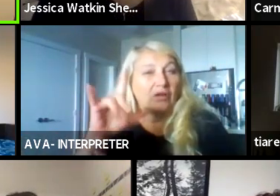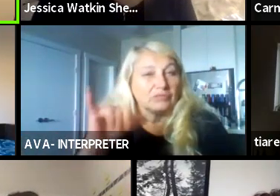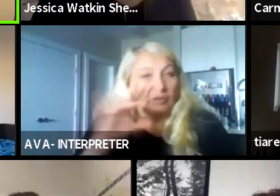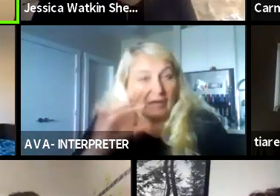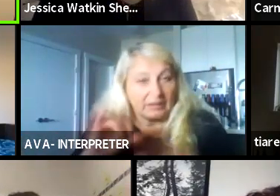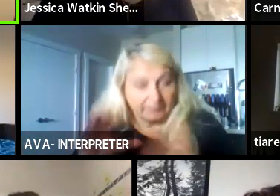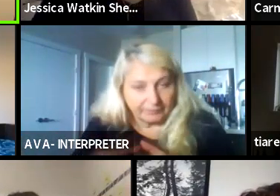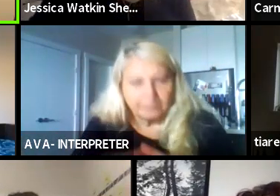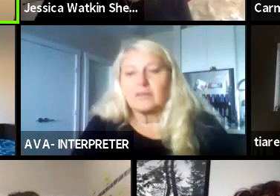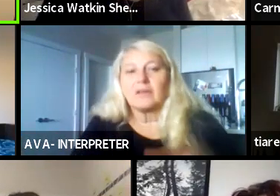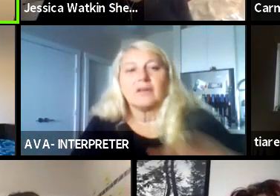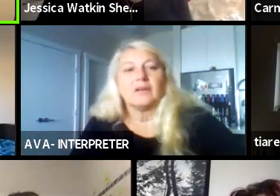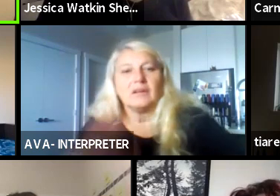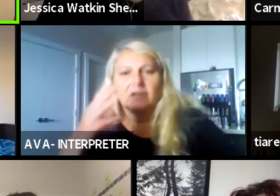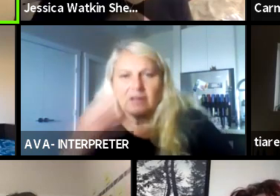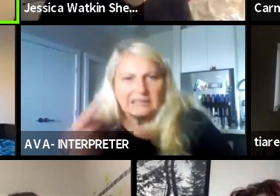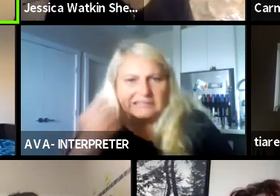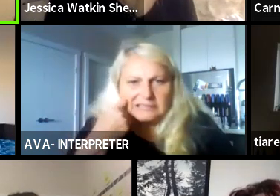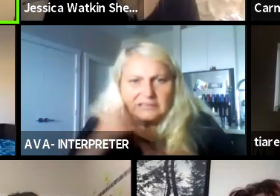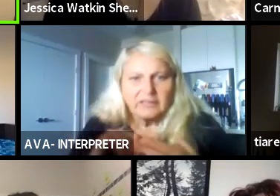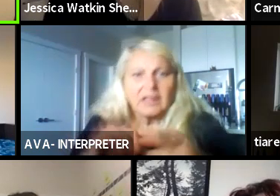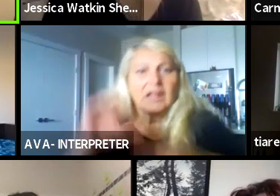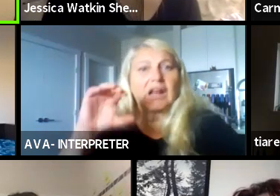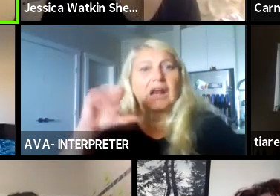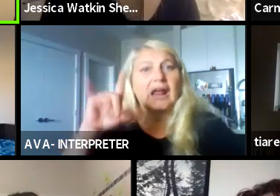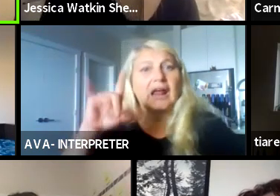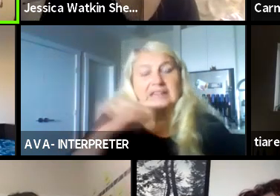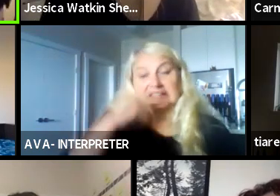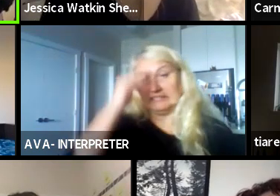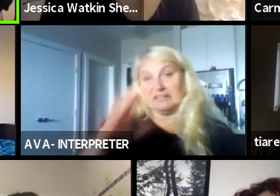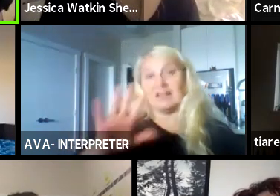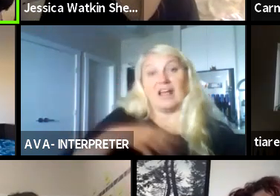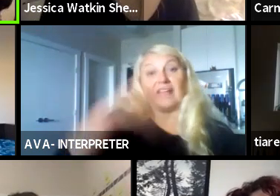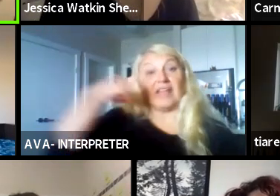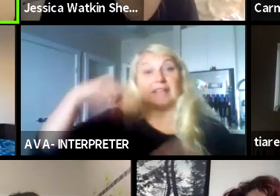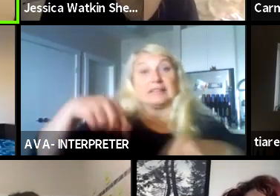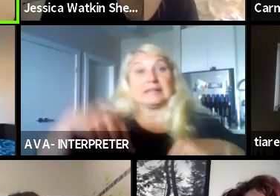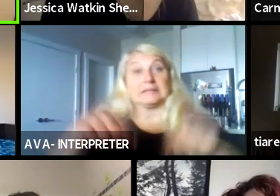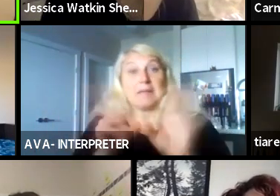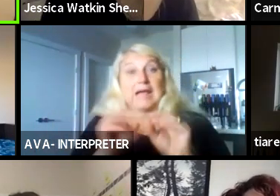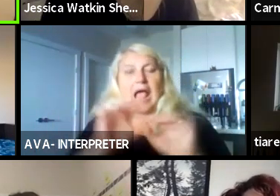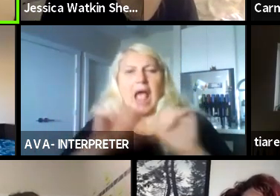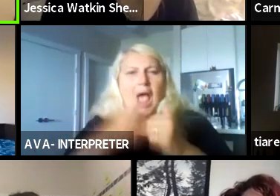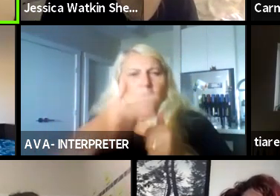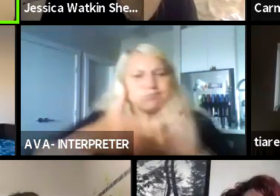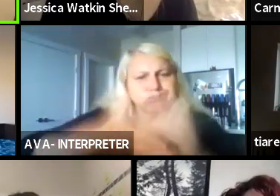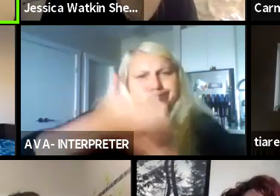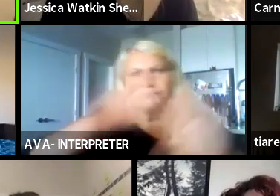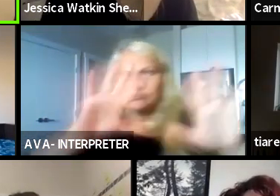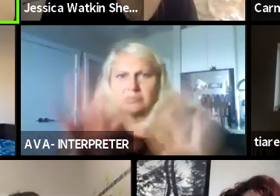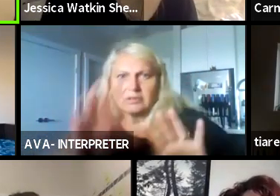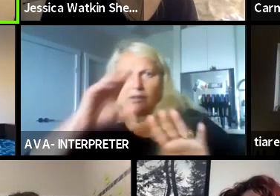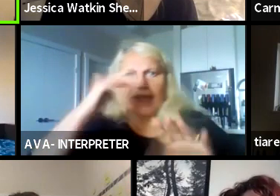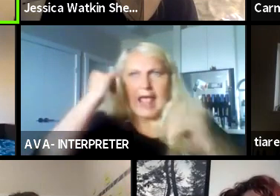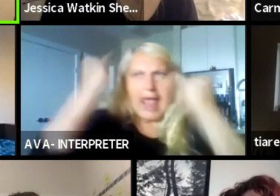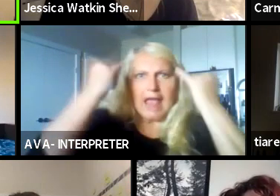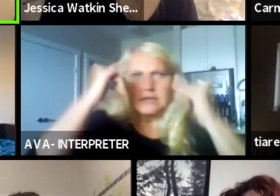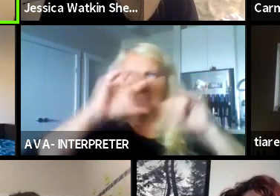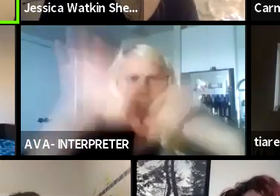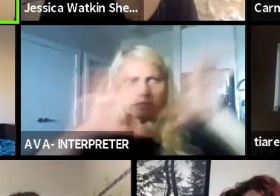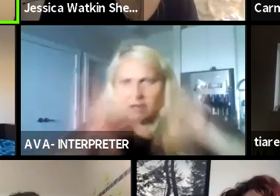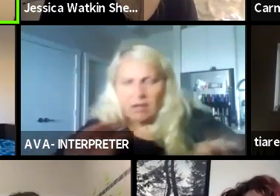for the design aesthetic for the entire meeting. So the creation of how do we